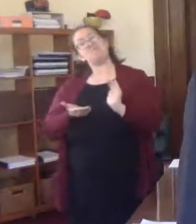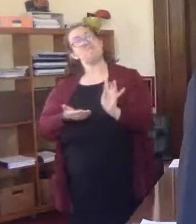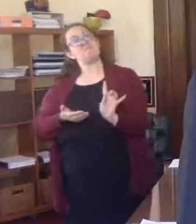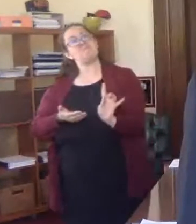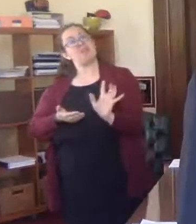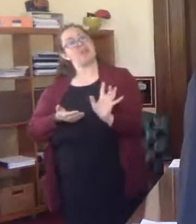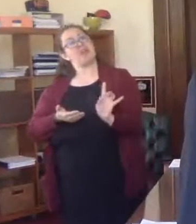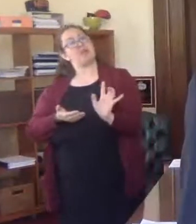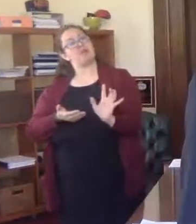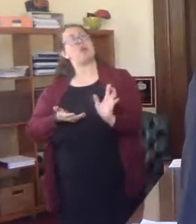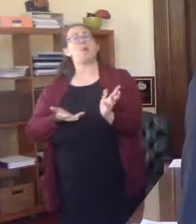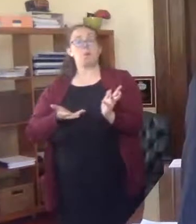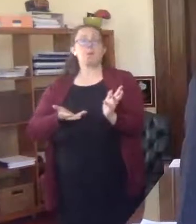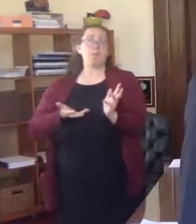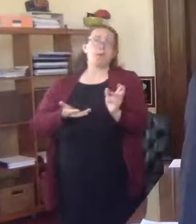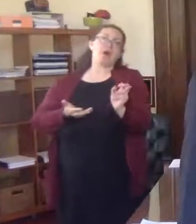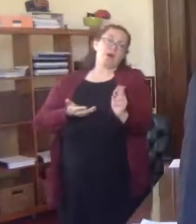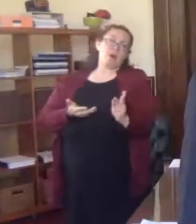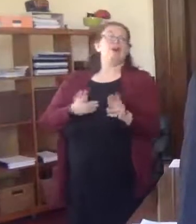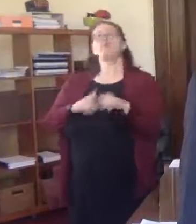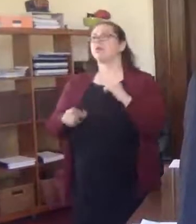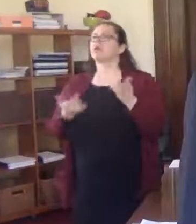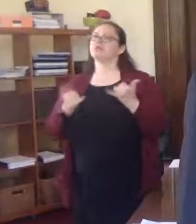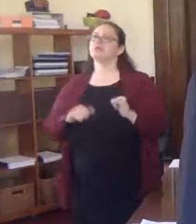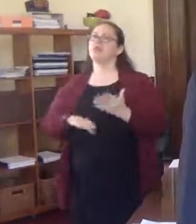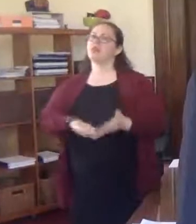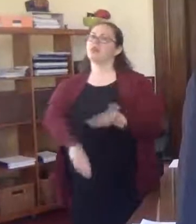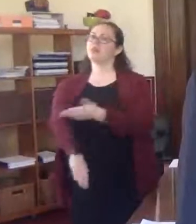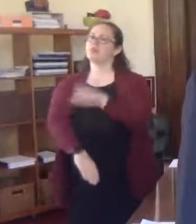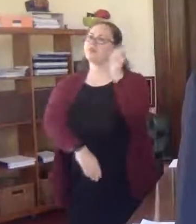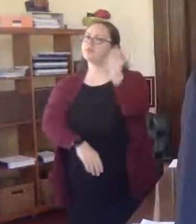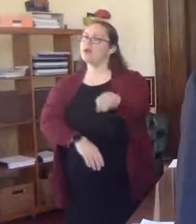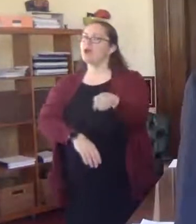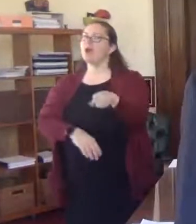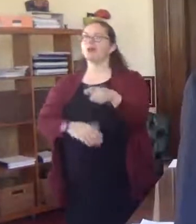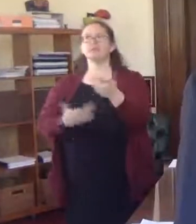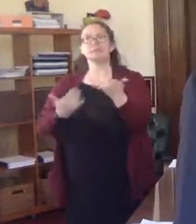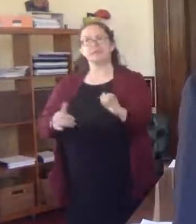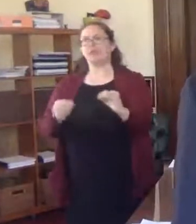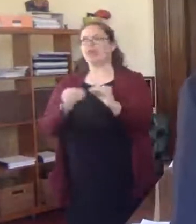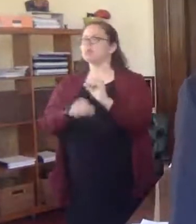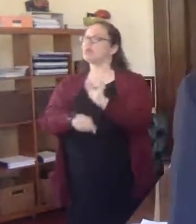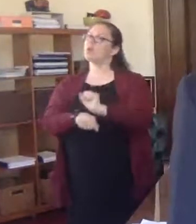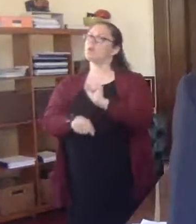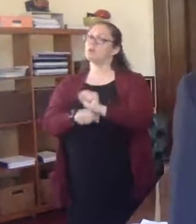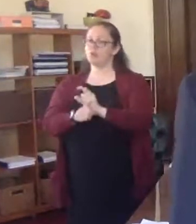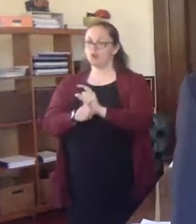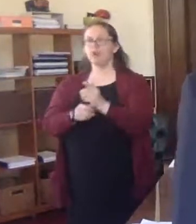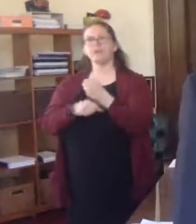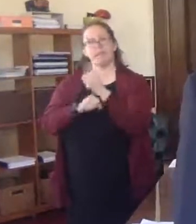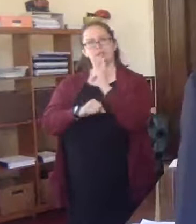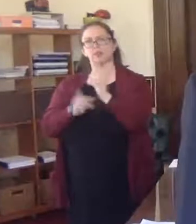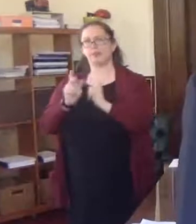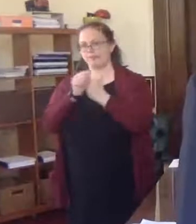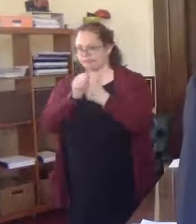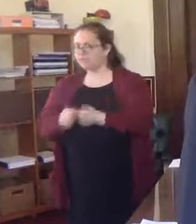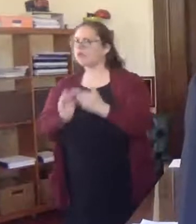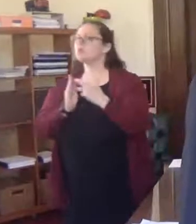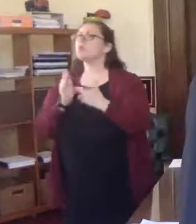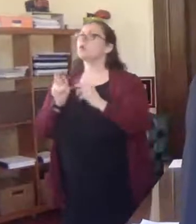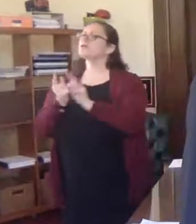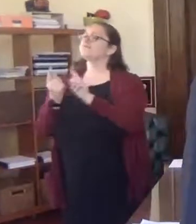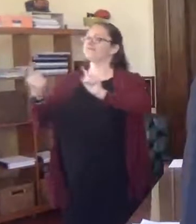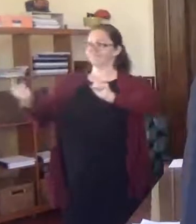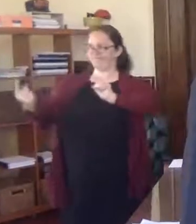that we continue to do to make sure that individuals are adhering to those recommendations. The city actually has one of